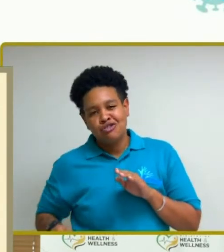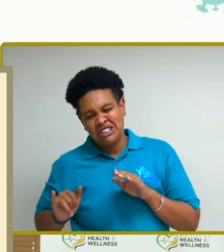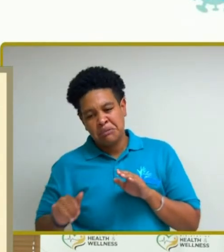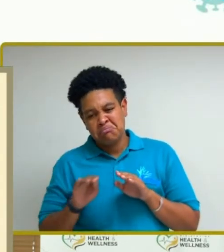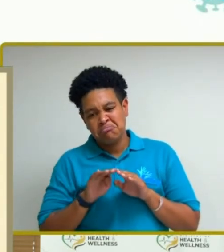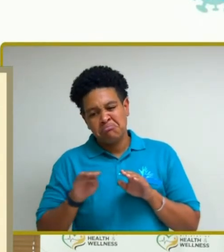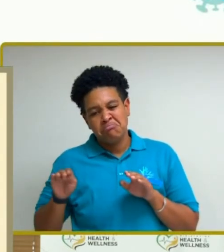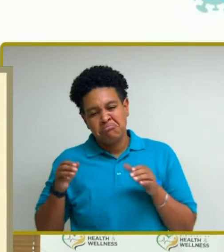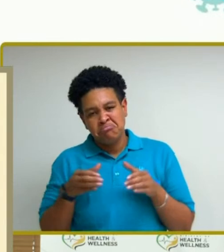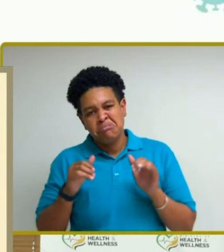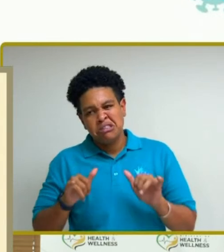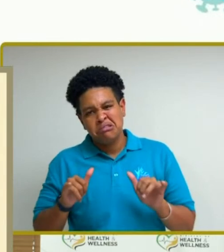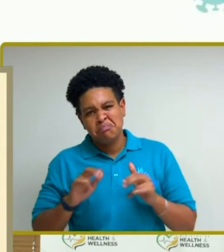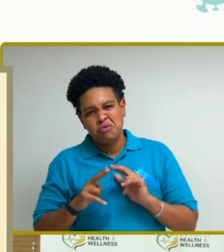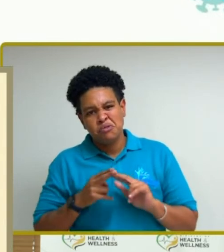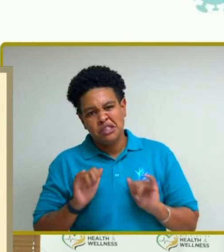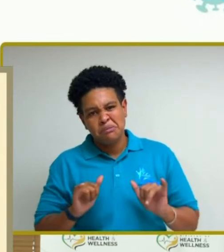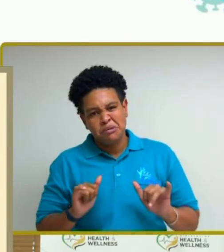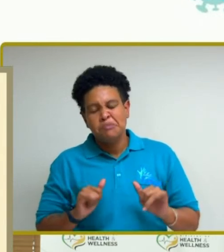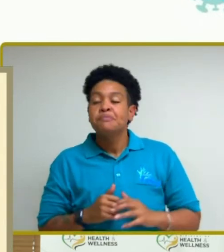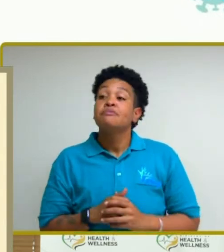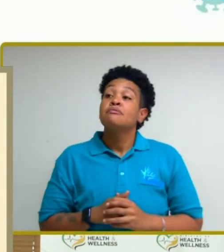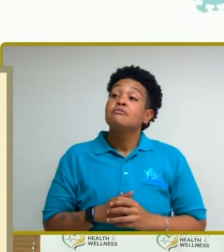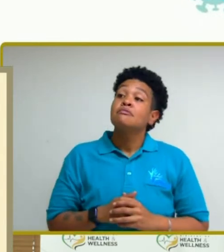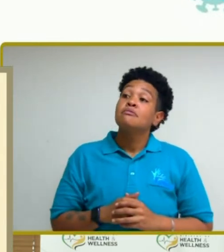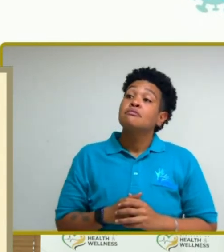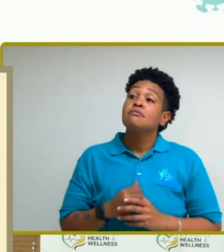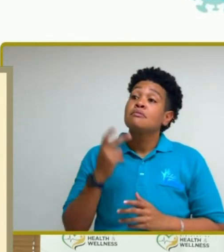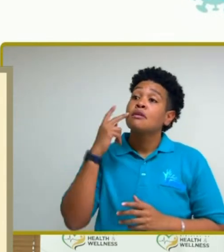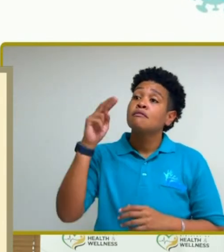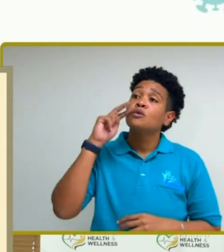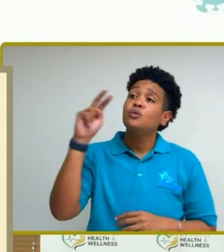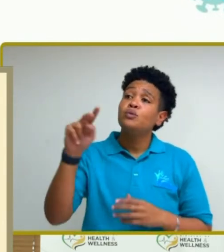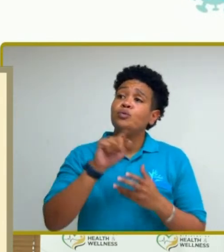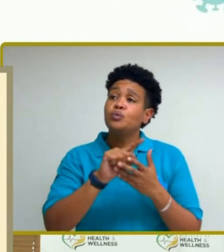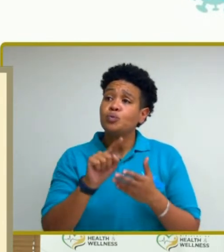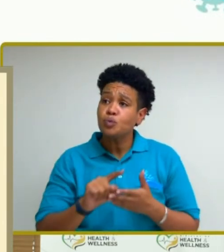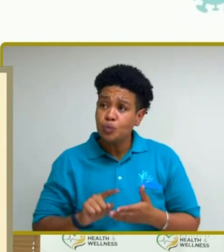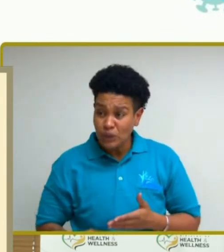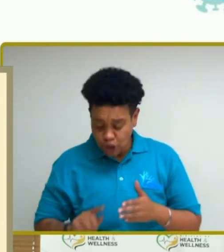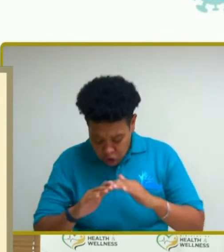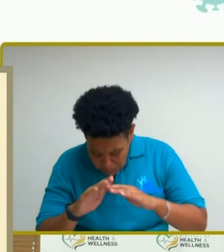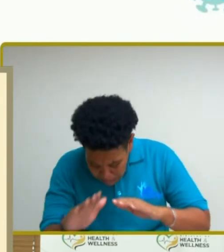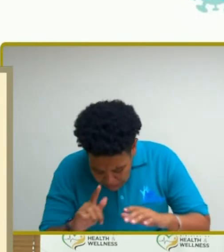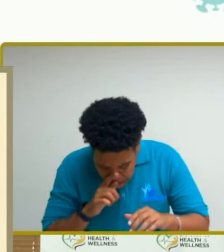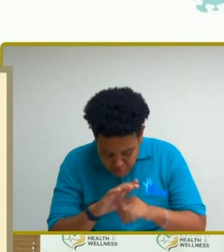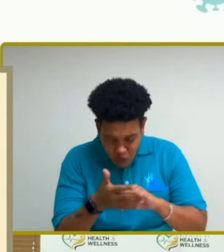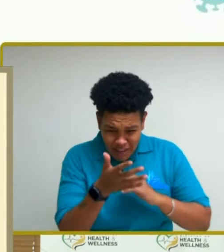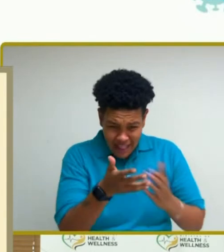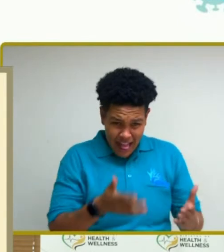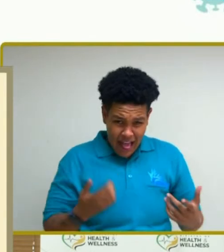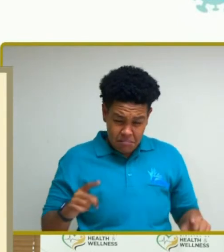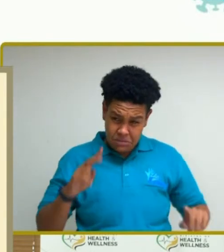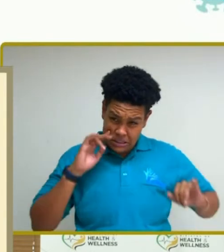Here we look at the burden by week of the COVID-19 cases, and does follow the same